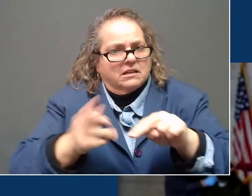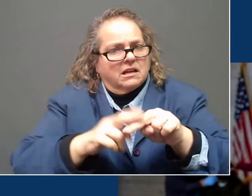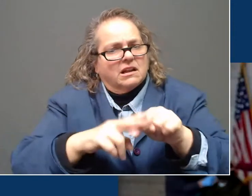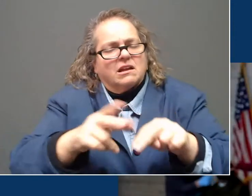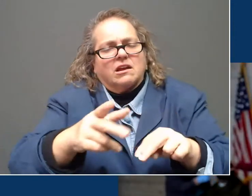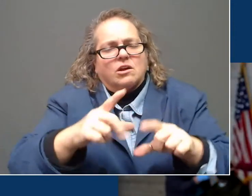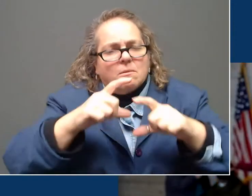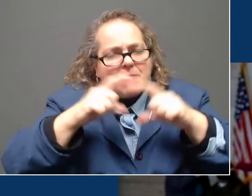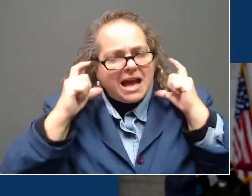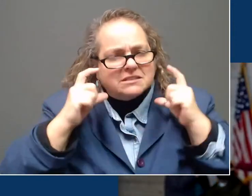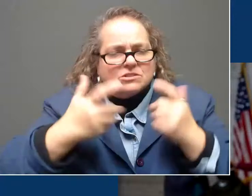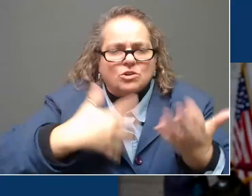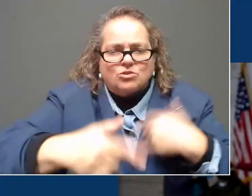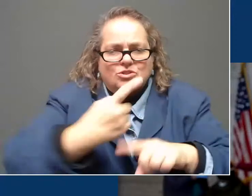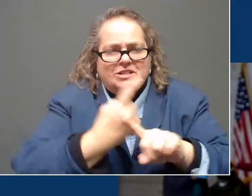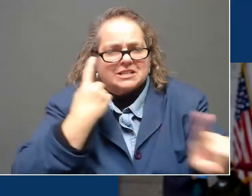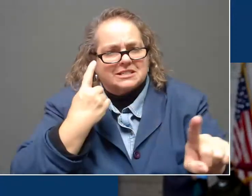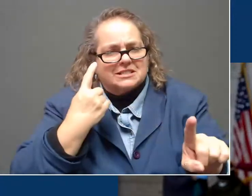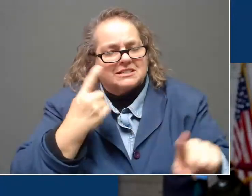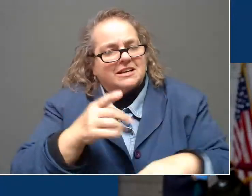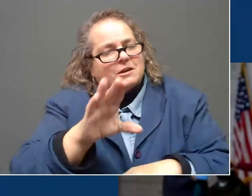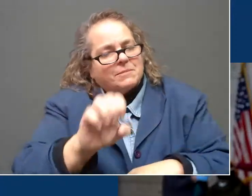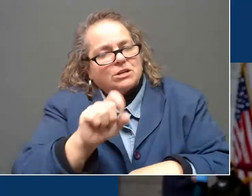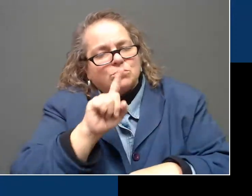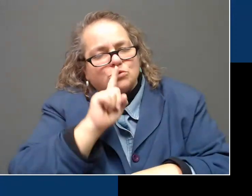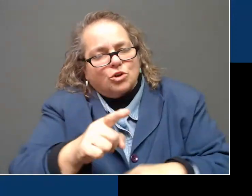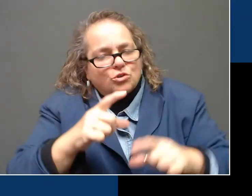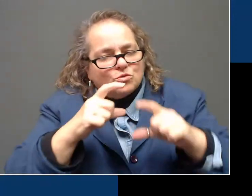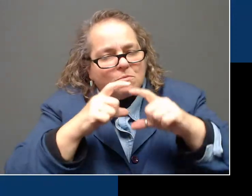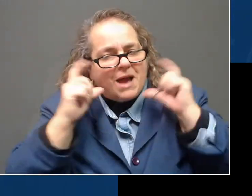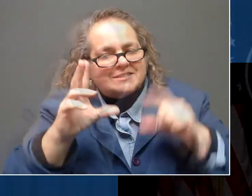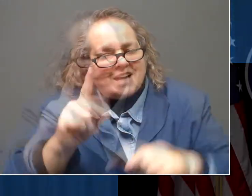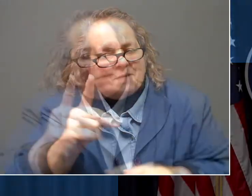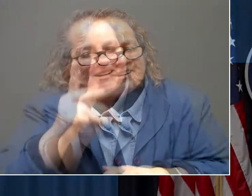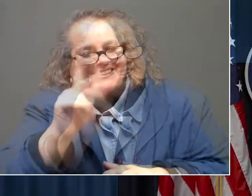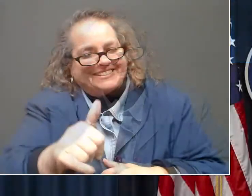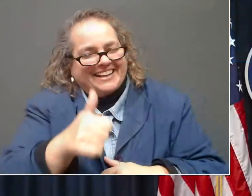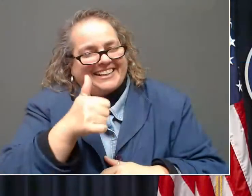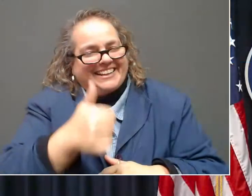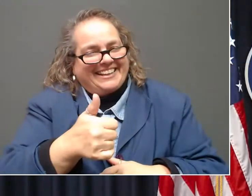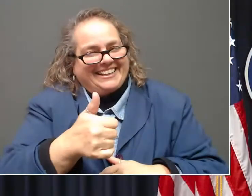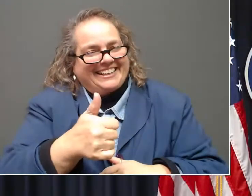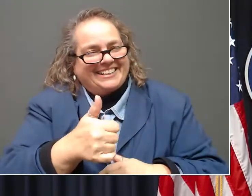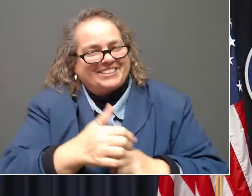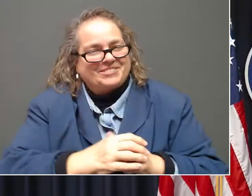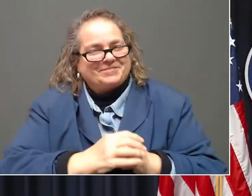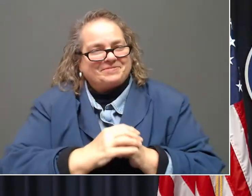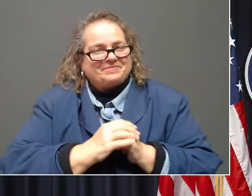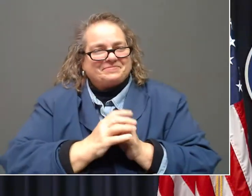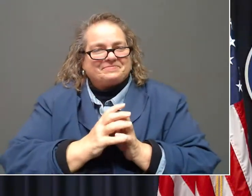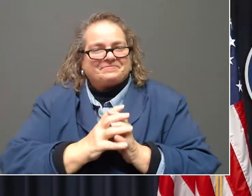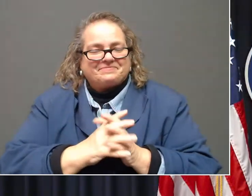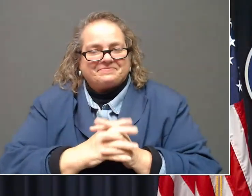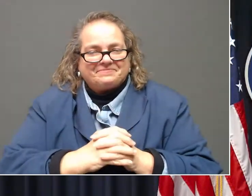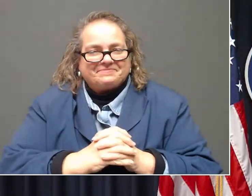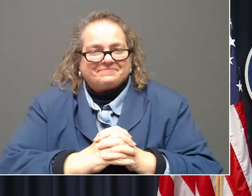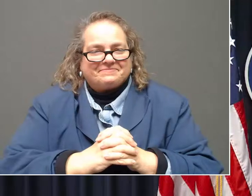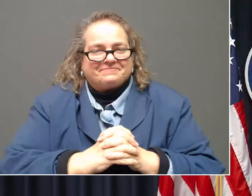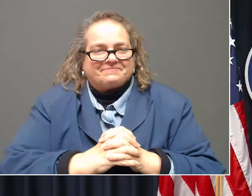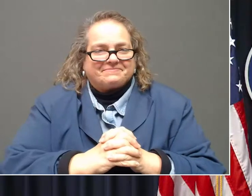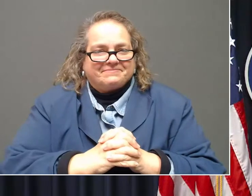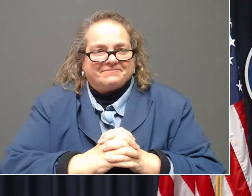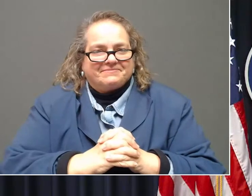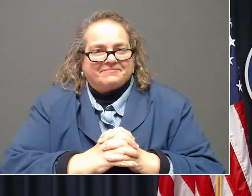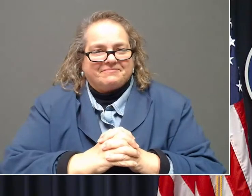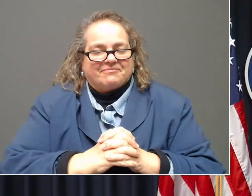the many losses that our state has experienced through COVID, and is trying to keep us on one team in one place as one community